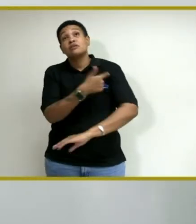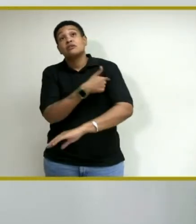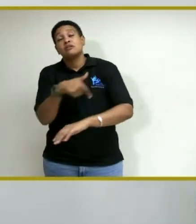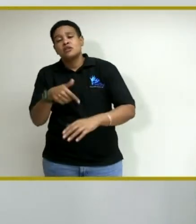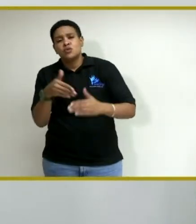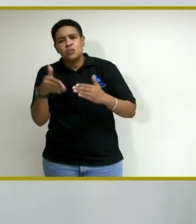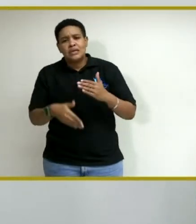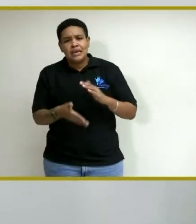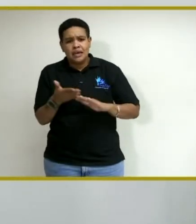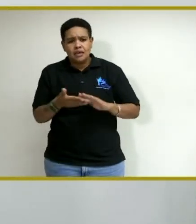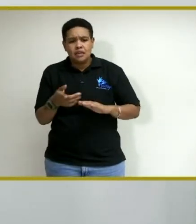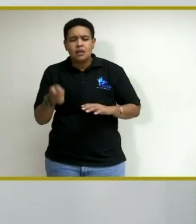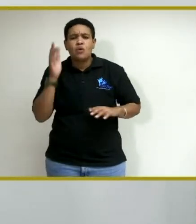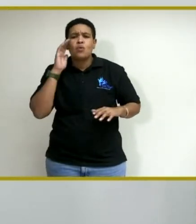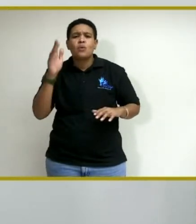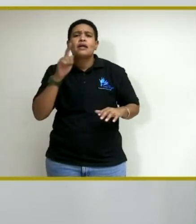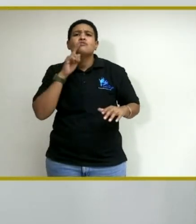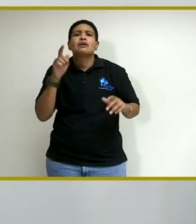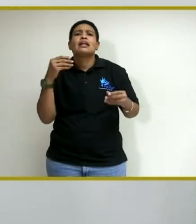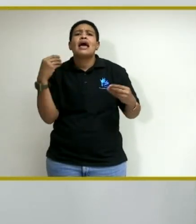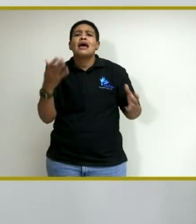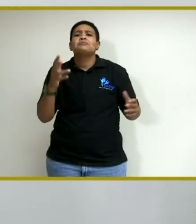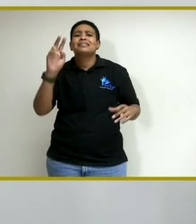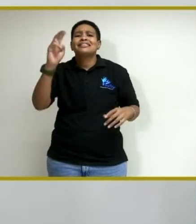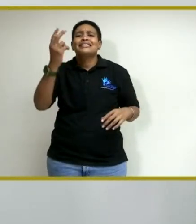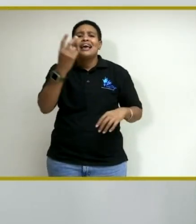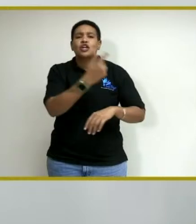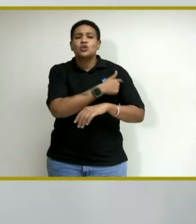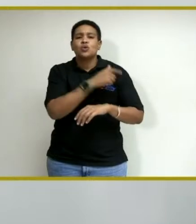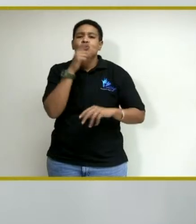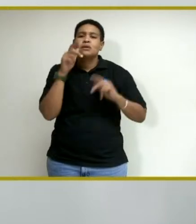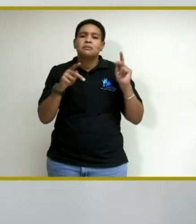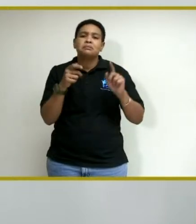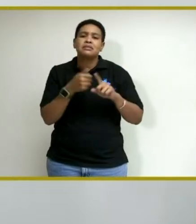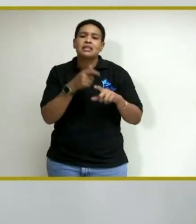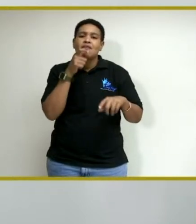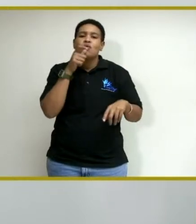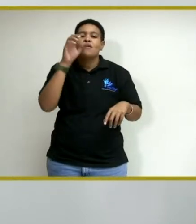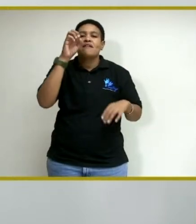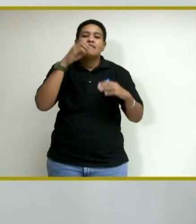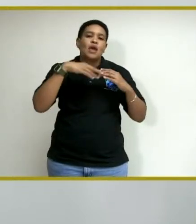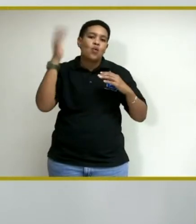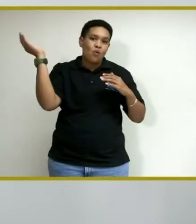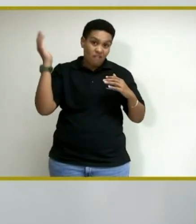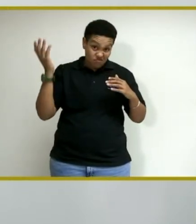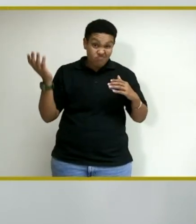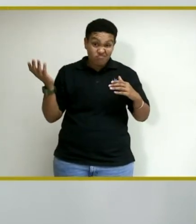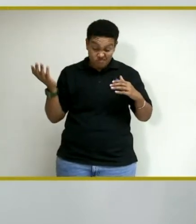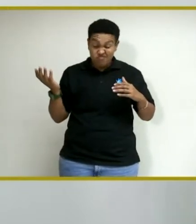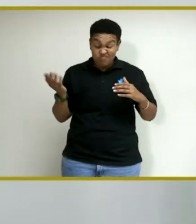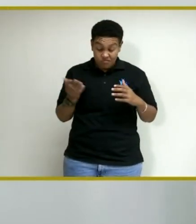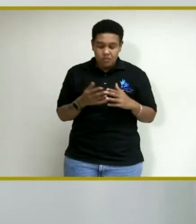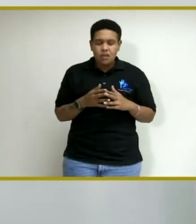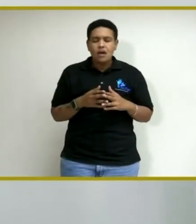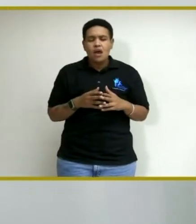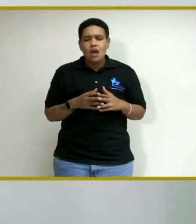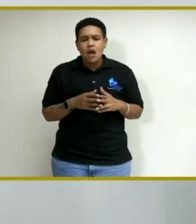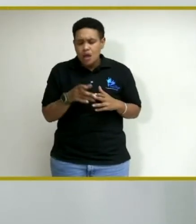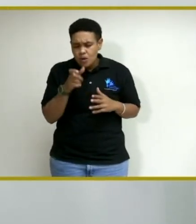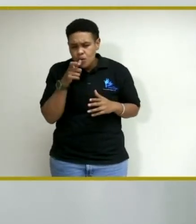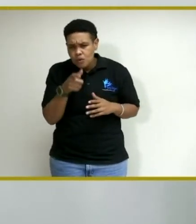weekend will administer second dose to persons who are 50 years and older and who